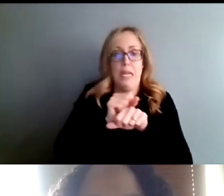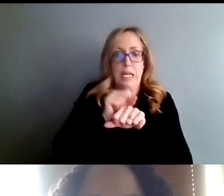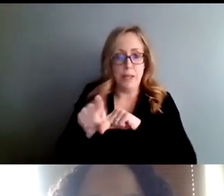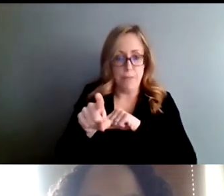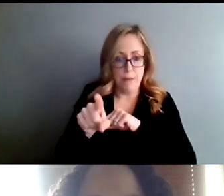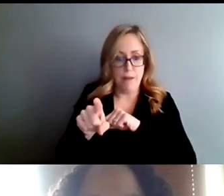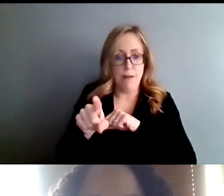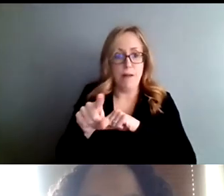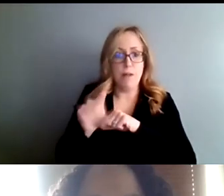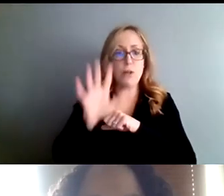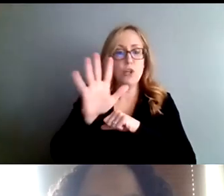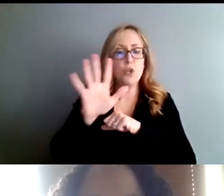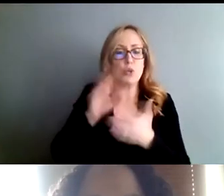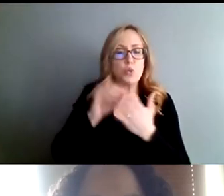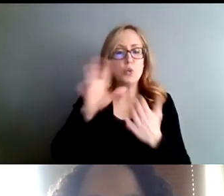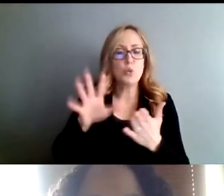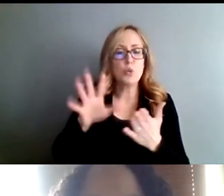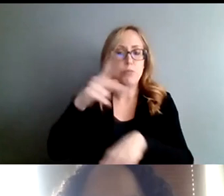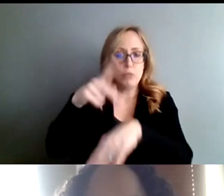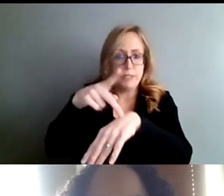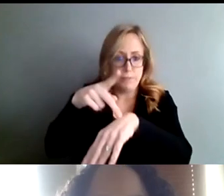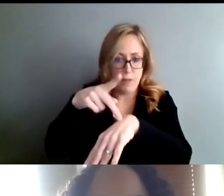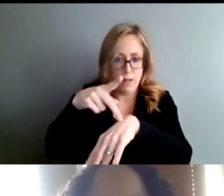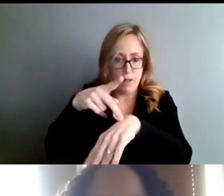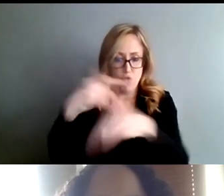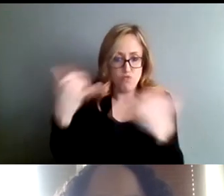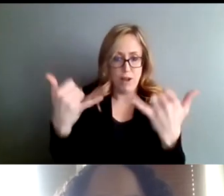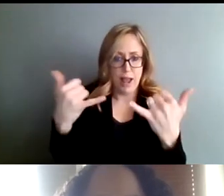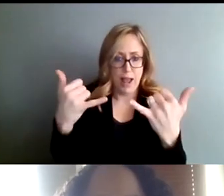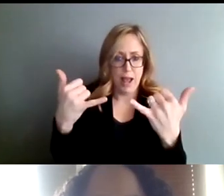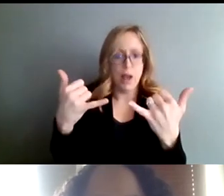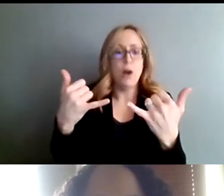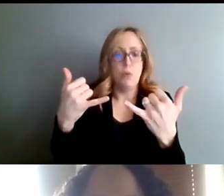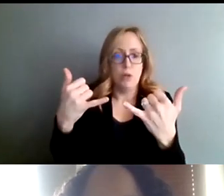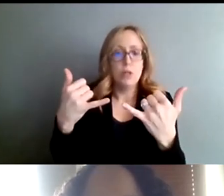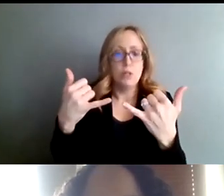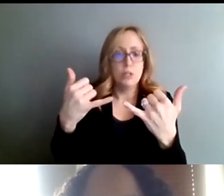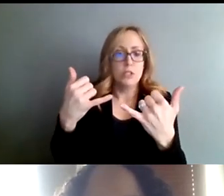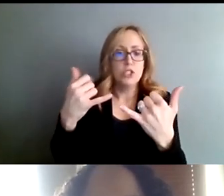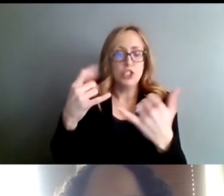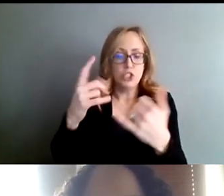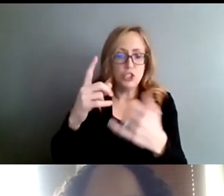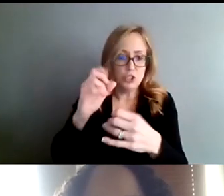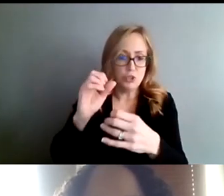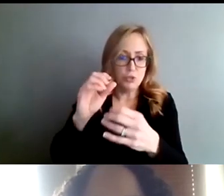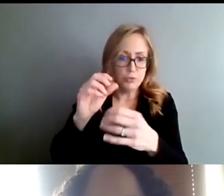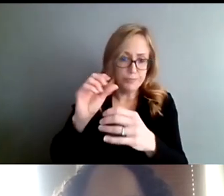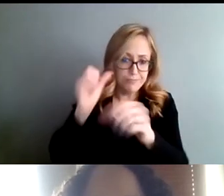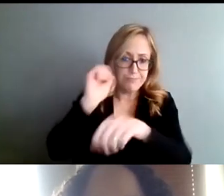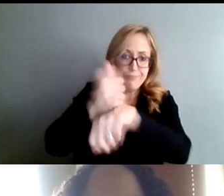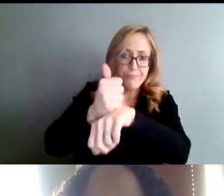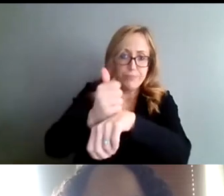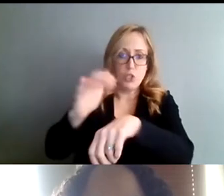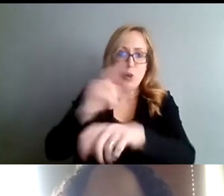your student's principal right now, just to lock in your consent. You don't have to wait until